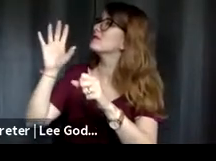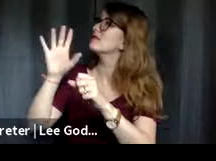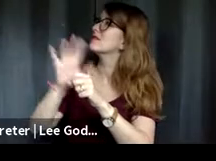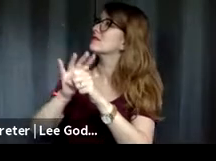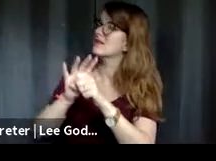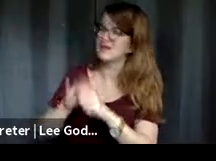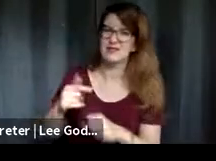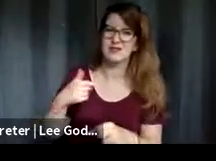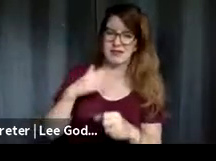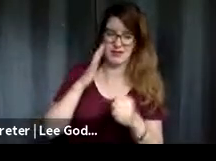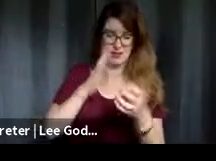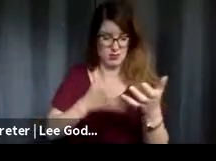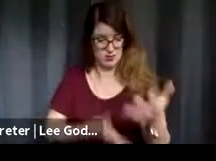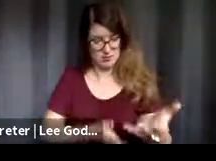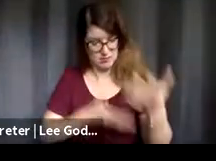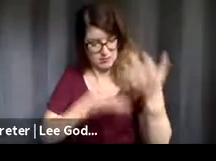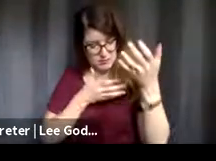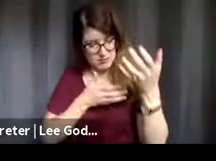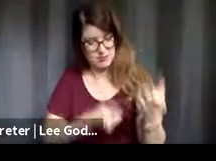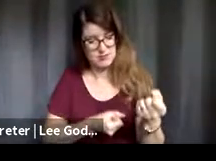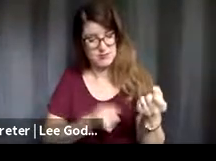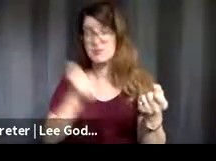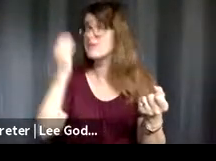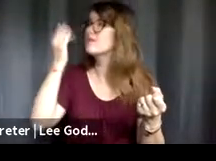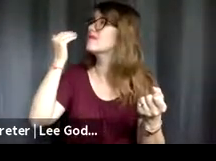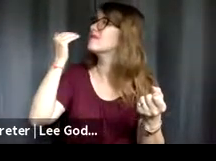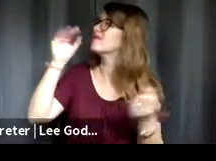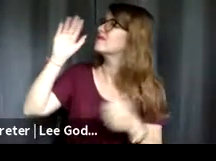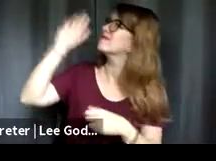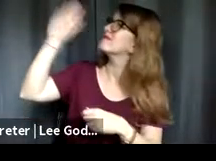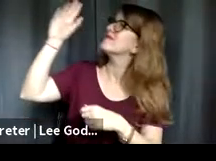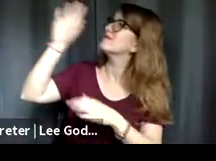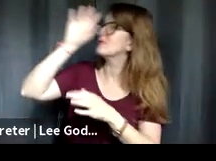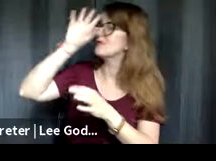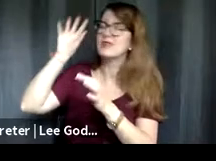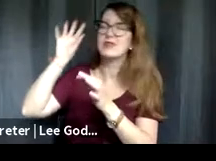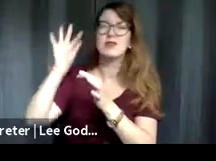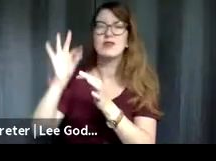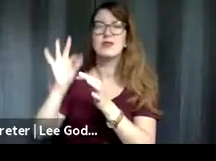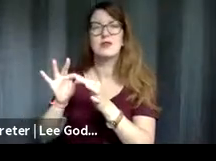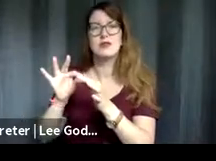Thank you.